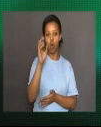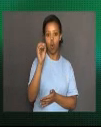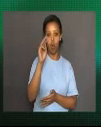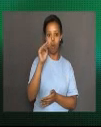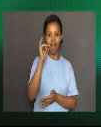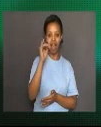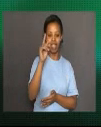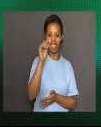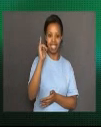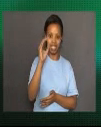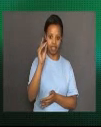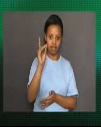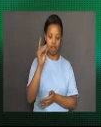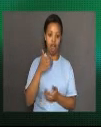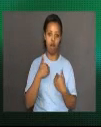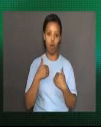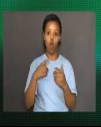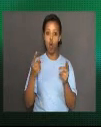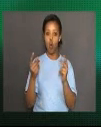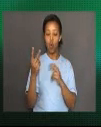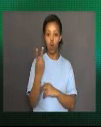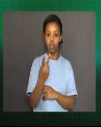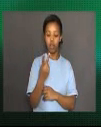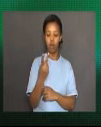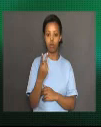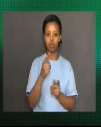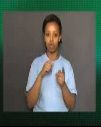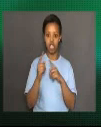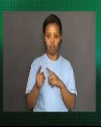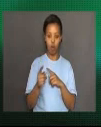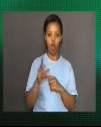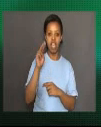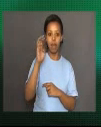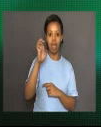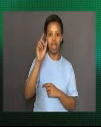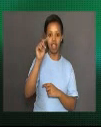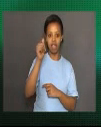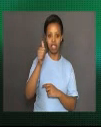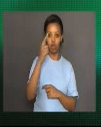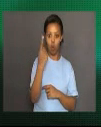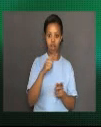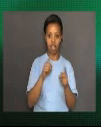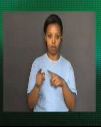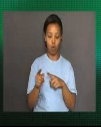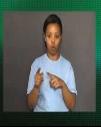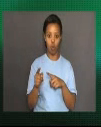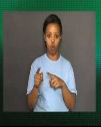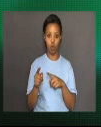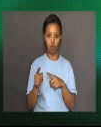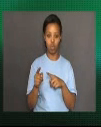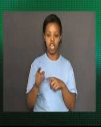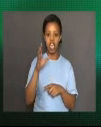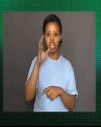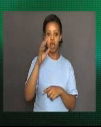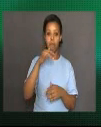Metaphase I describes the process of homologous pairs aligning along an